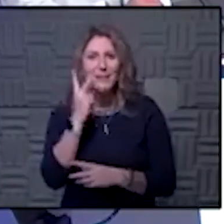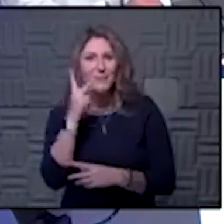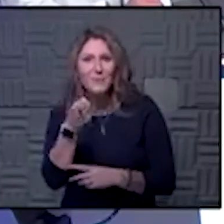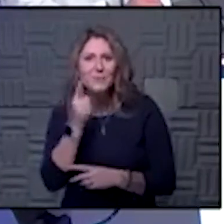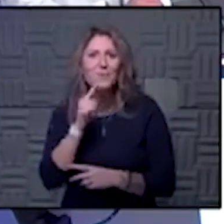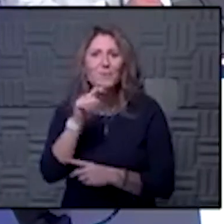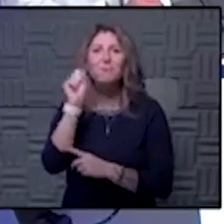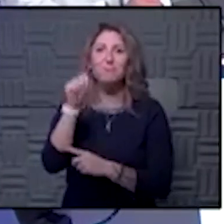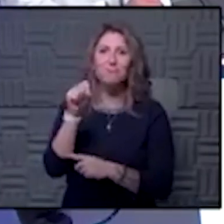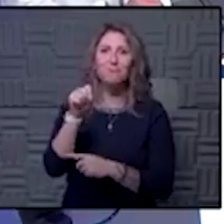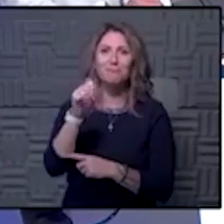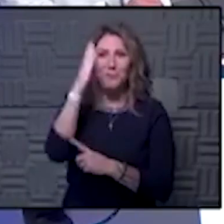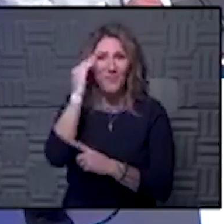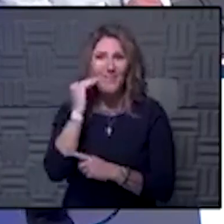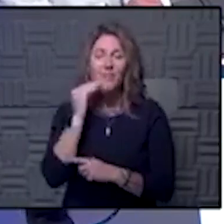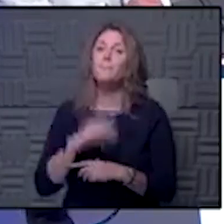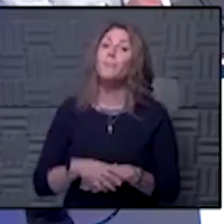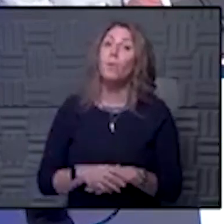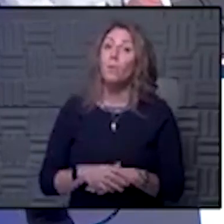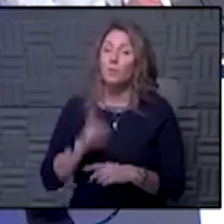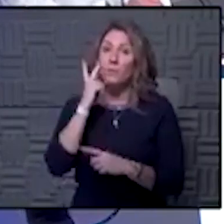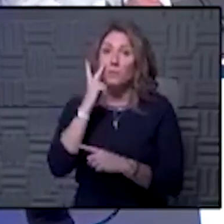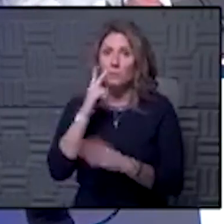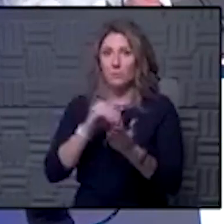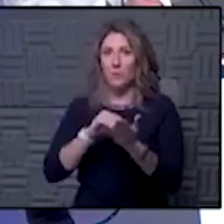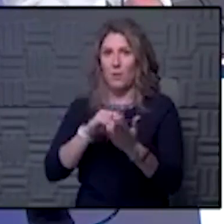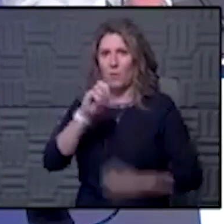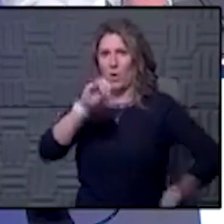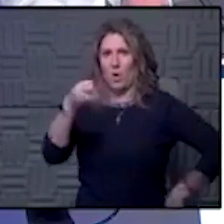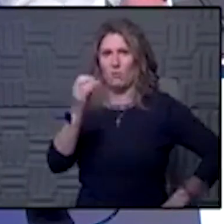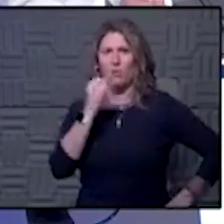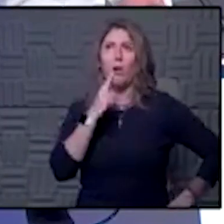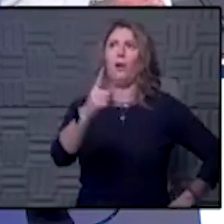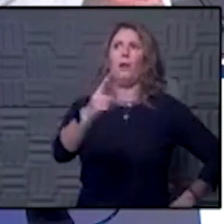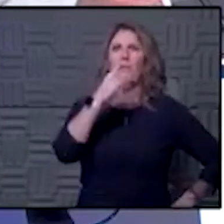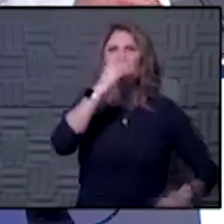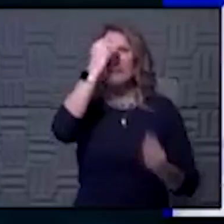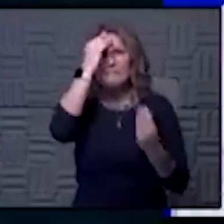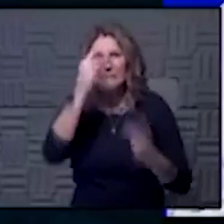so I was, yeah, we were right with you. Well, but you see Dr. Rojo, he's going like this. What does he think?